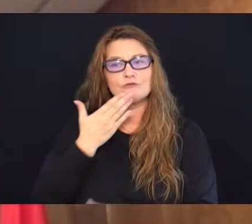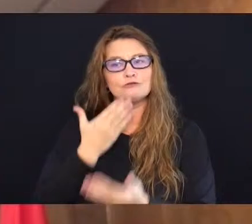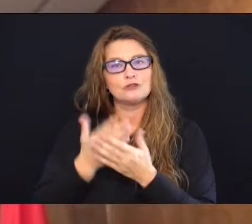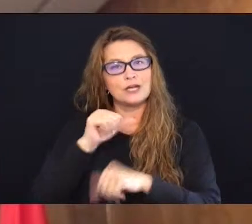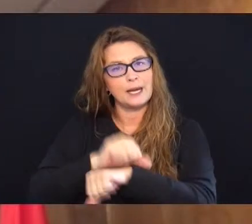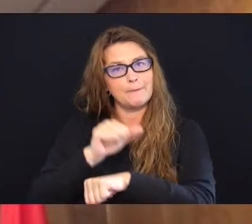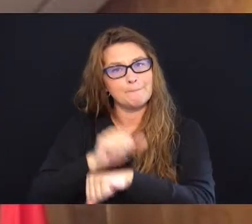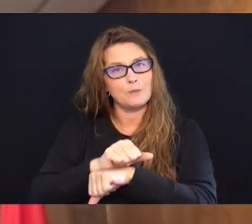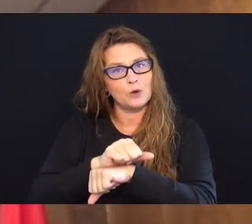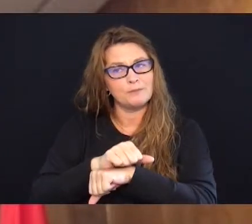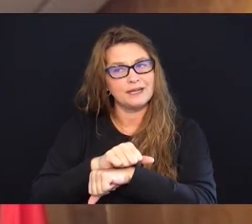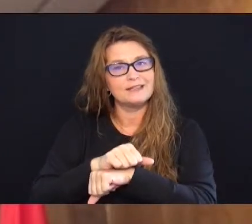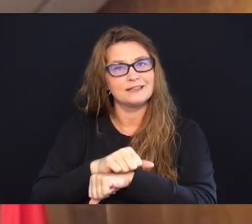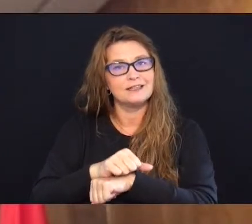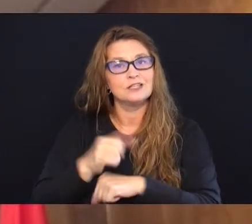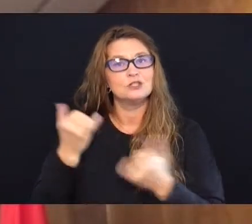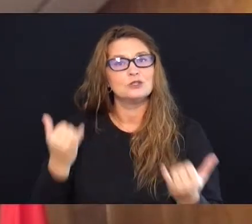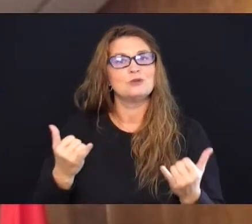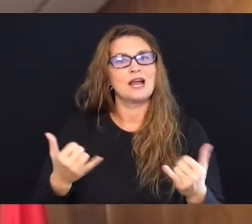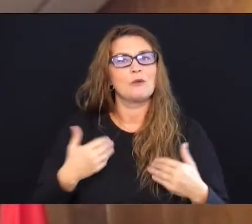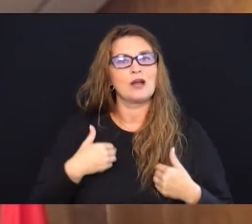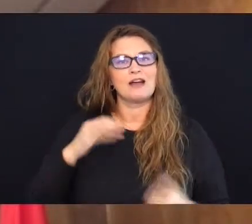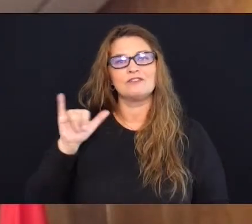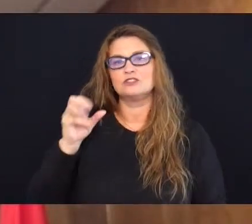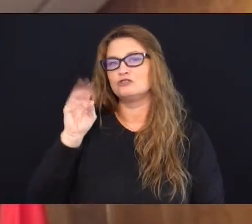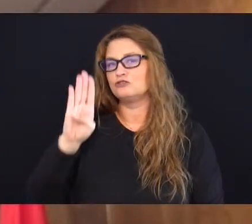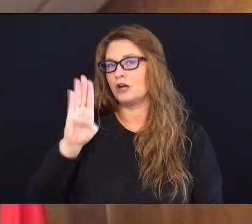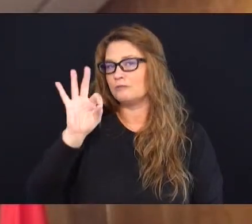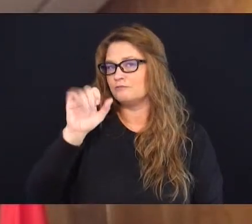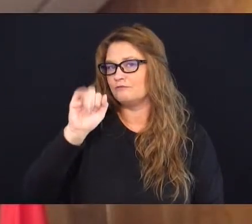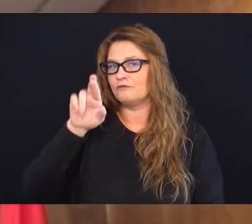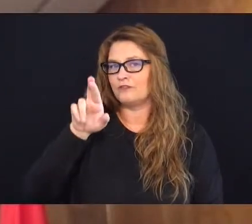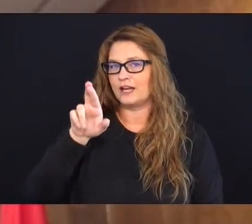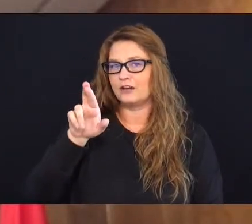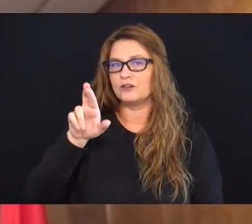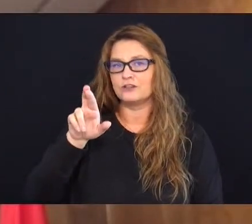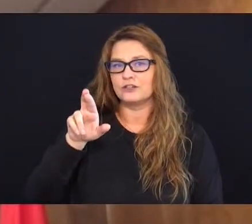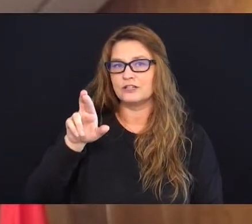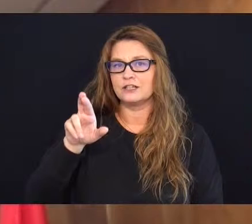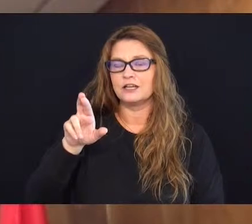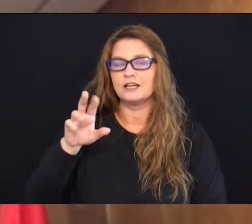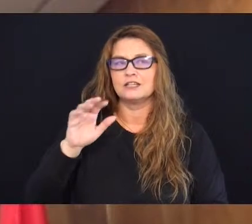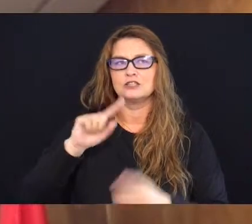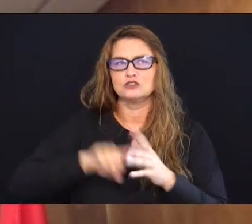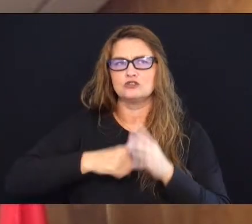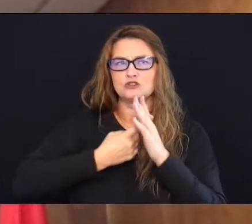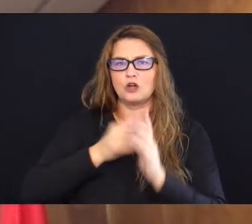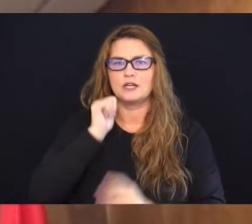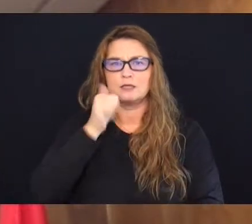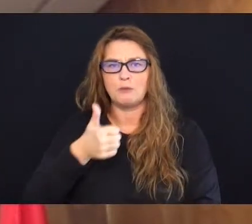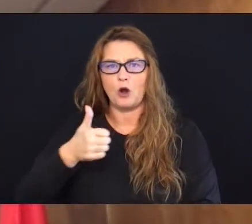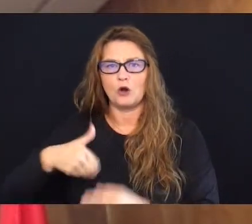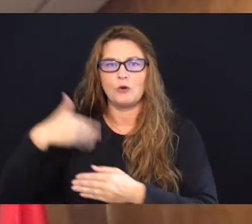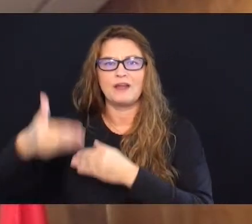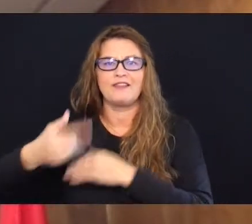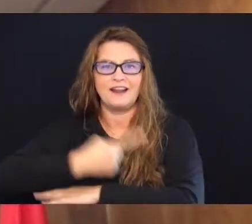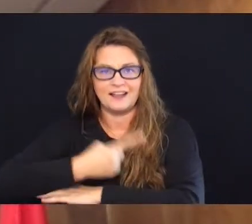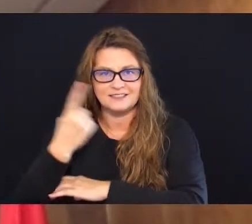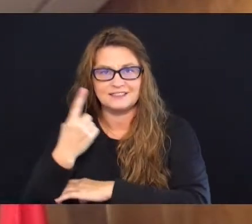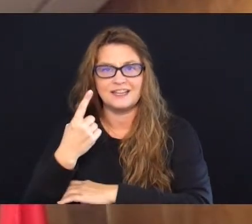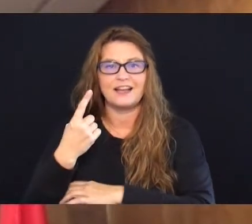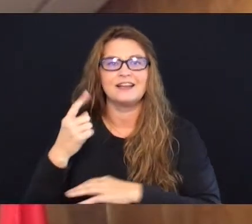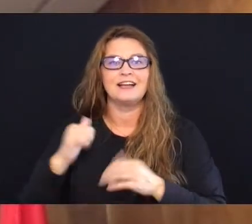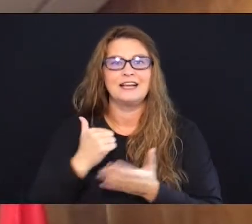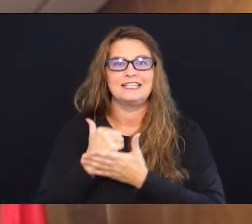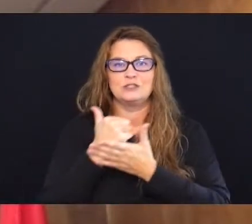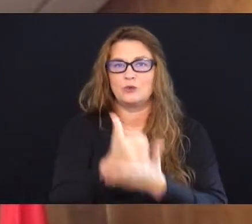response. And so we're hosting a job fair for soldiers and airmen starting tomorrow and the next day to help them navigate the